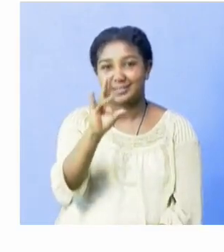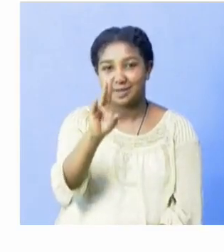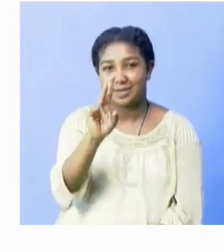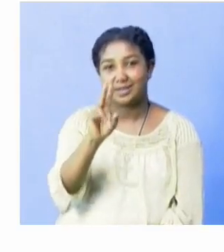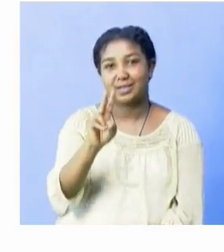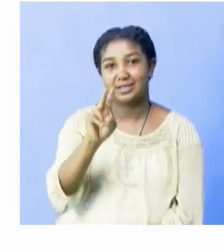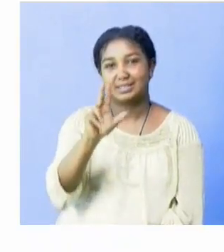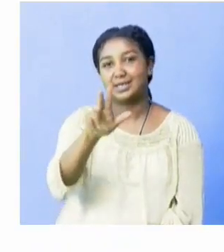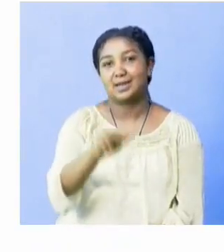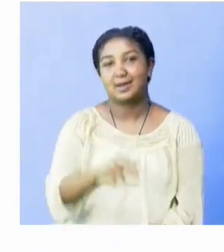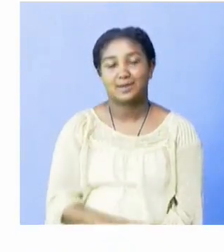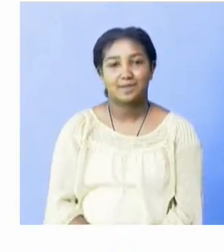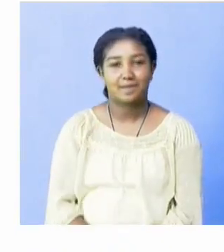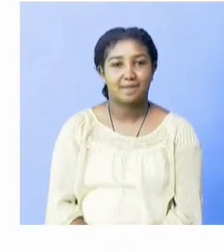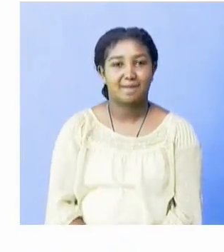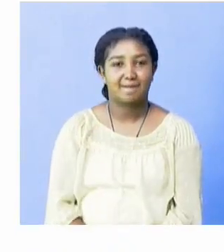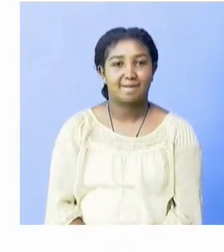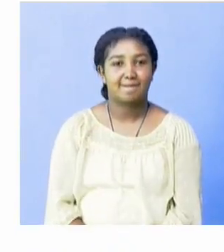1973.